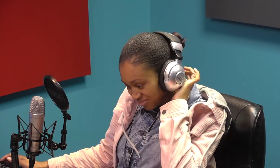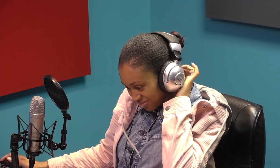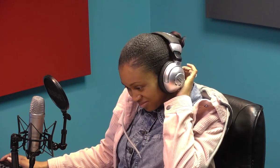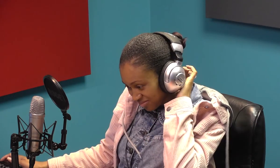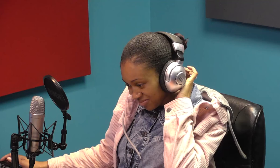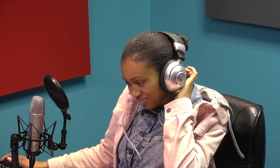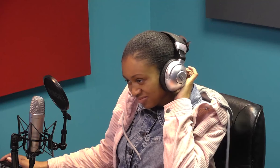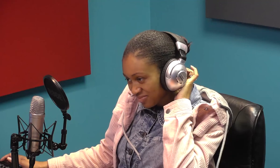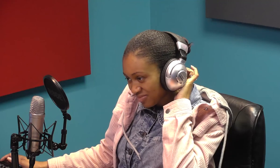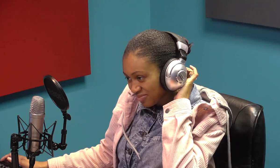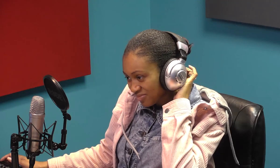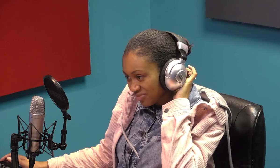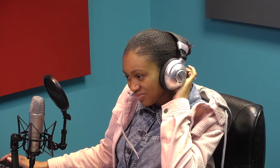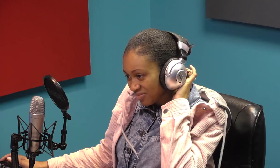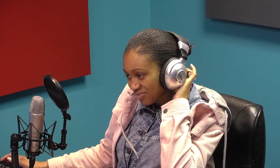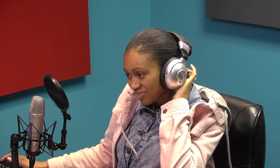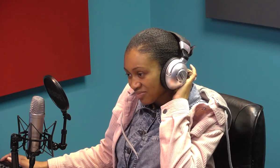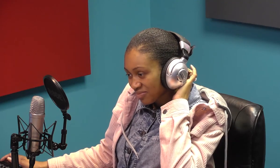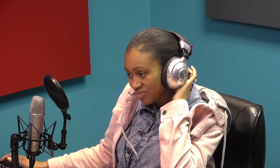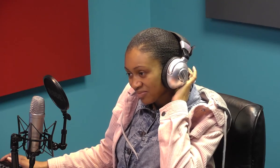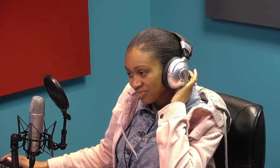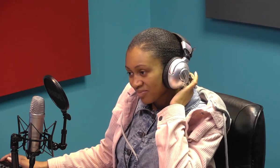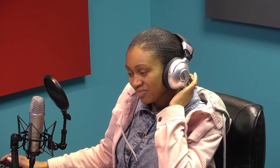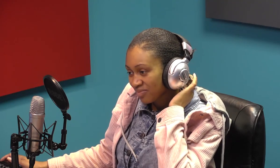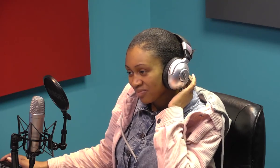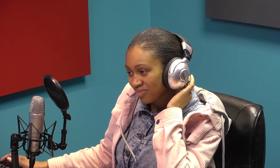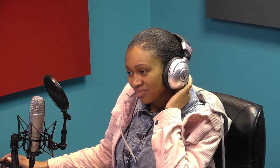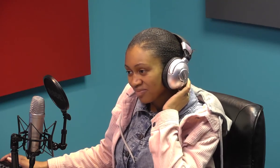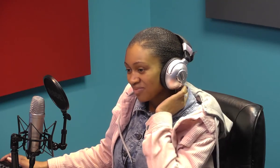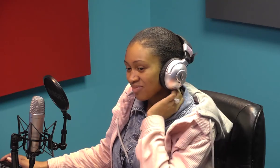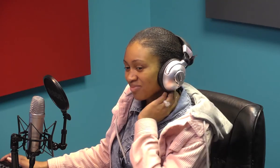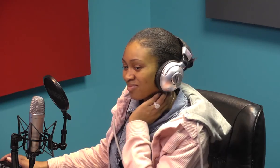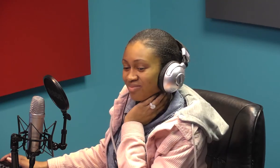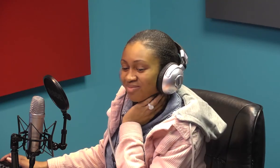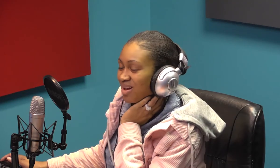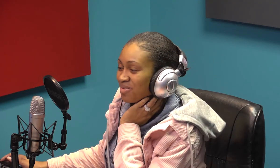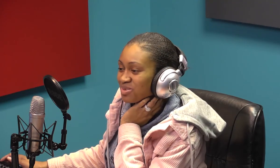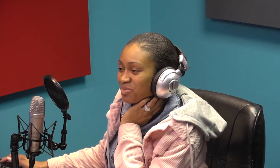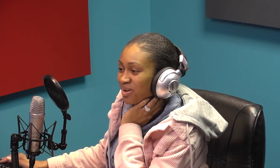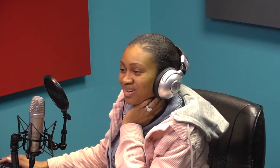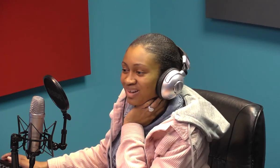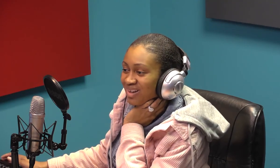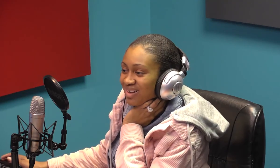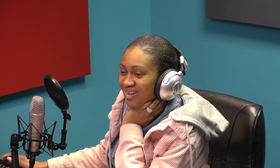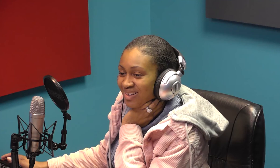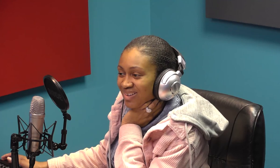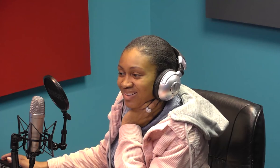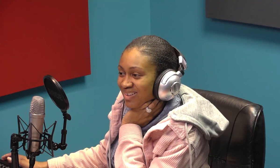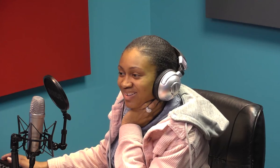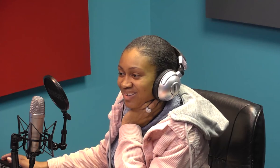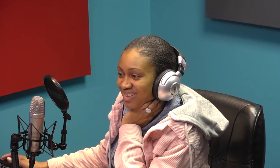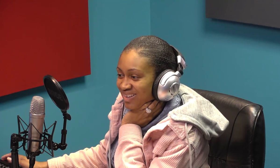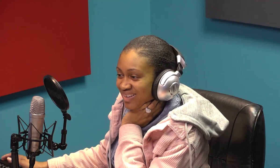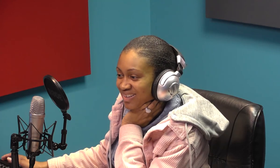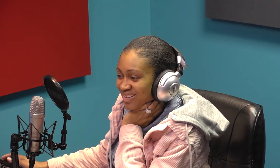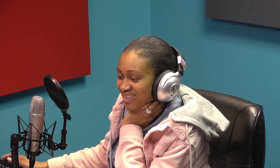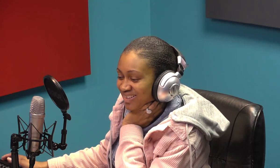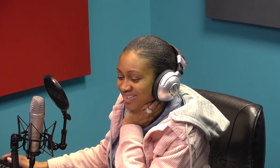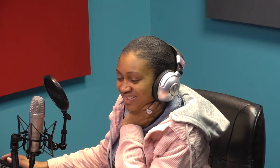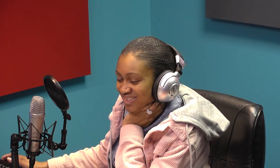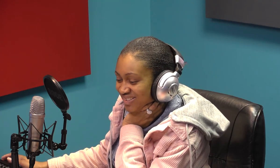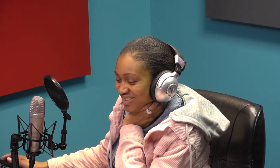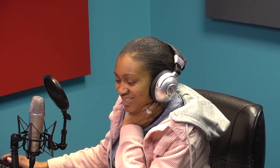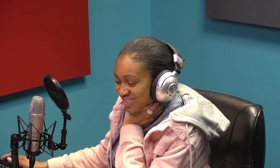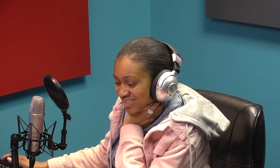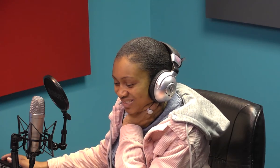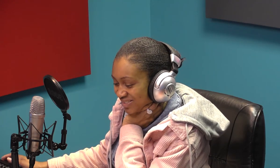the technology that you have. had rotary phones. And do you know what a party line is? No, it was a party line. We also had a party line. And so we shared